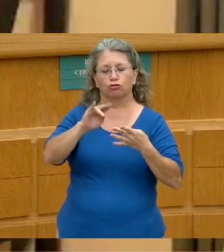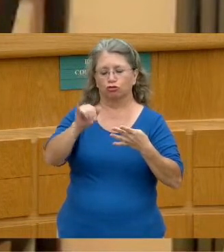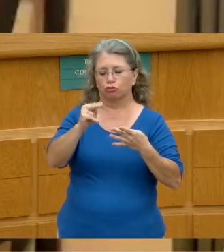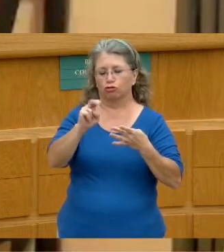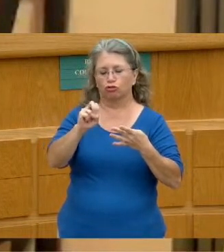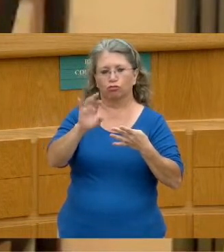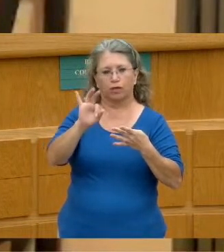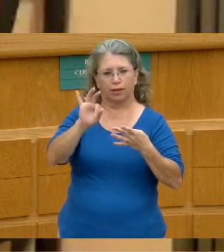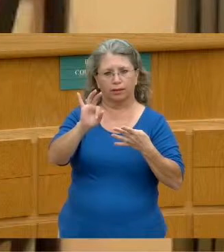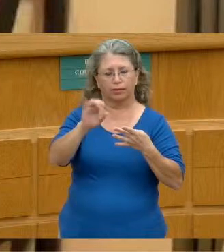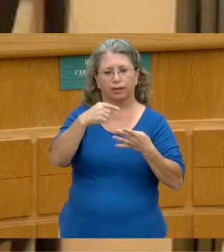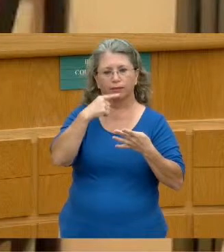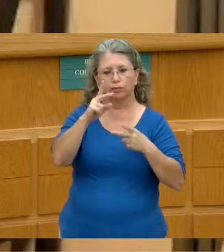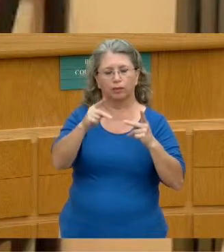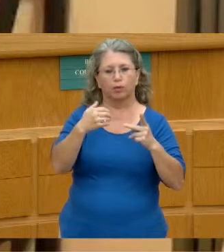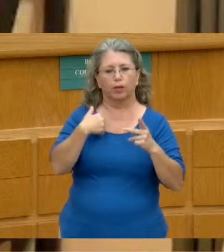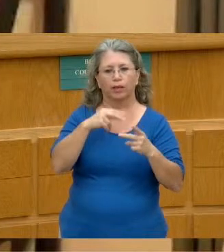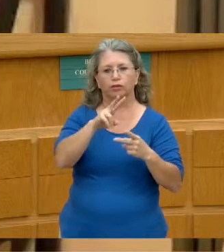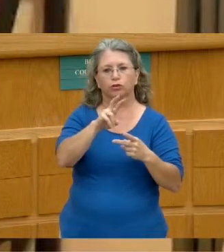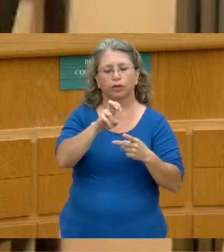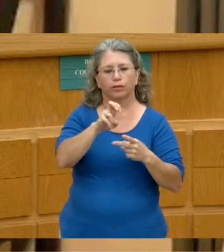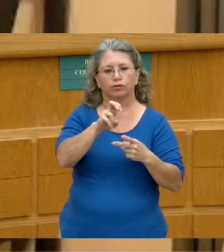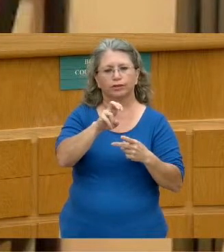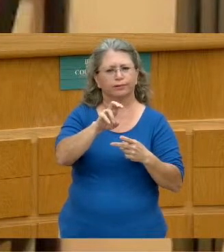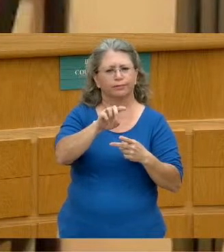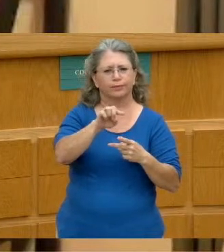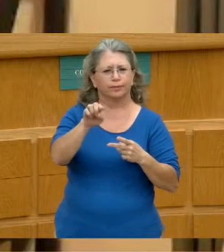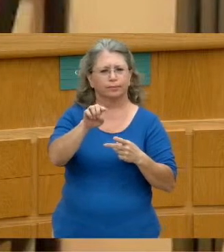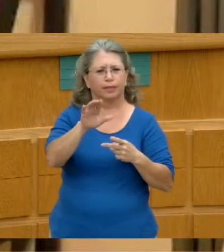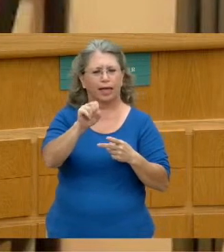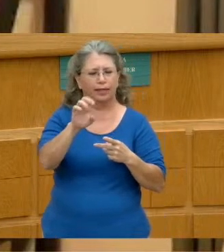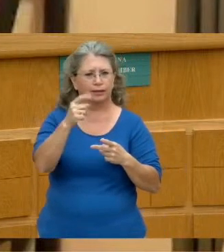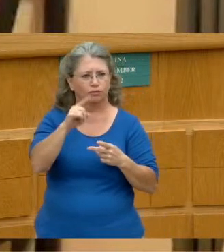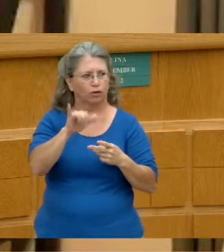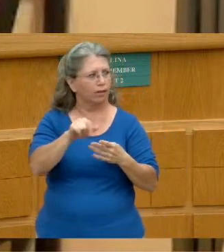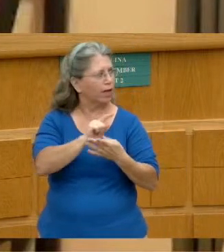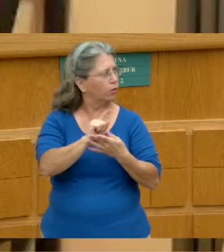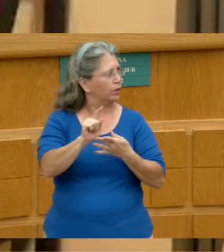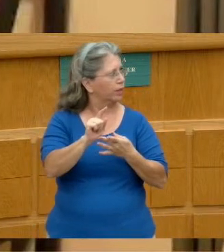cases for the week. The week ending June 26th,